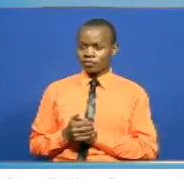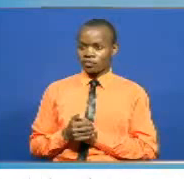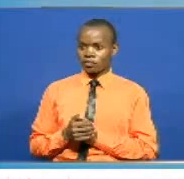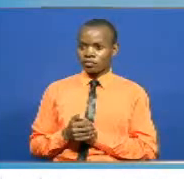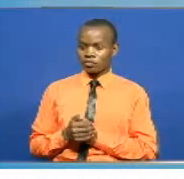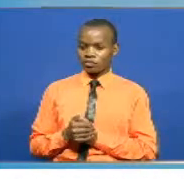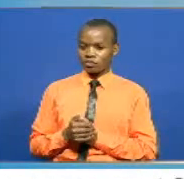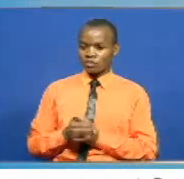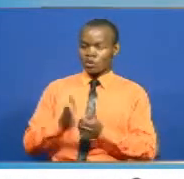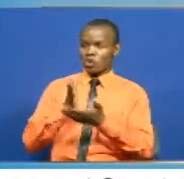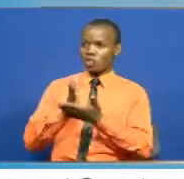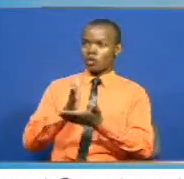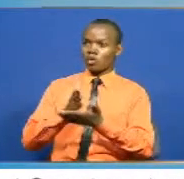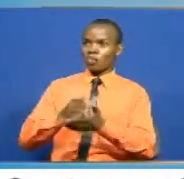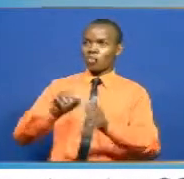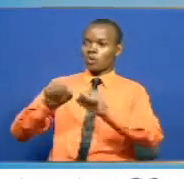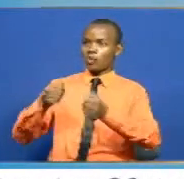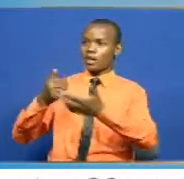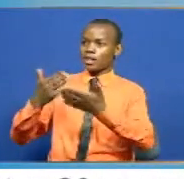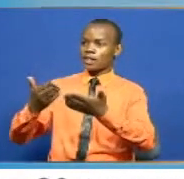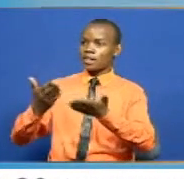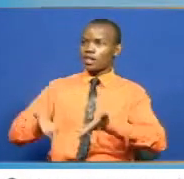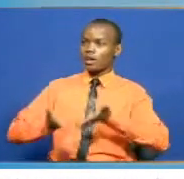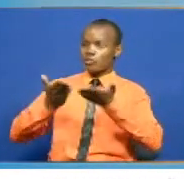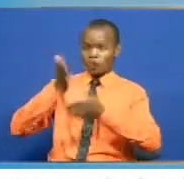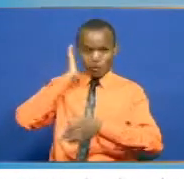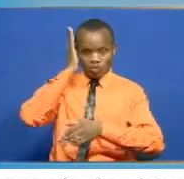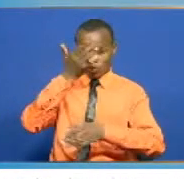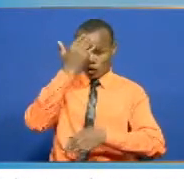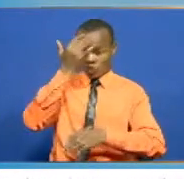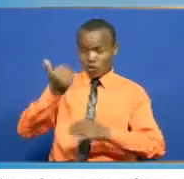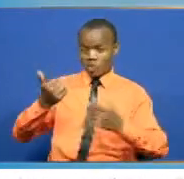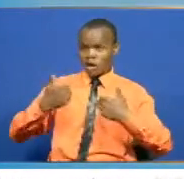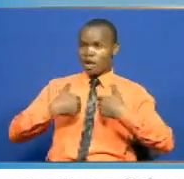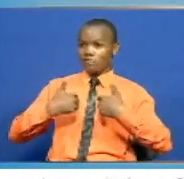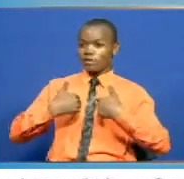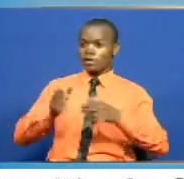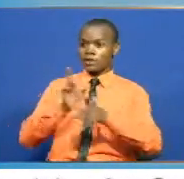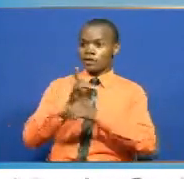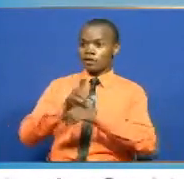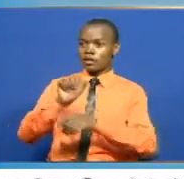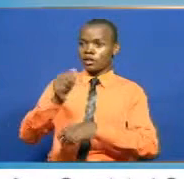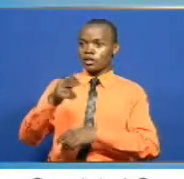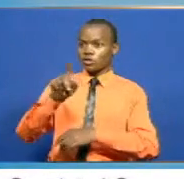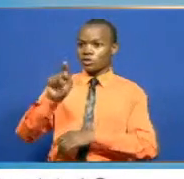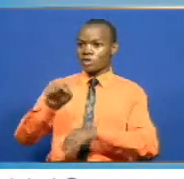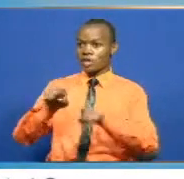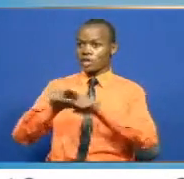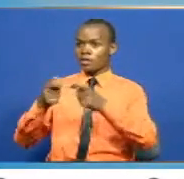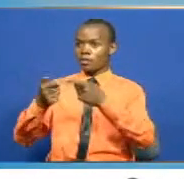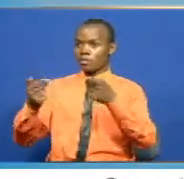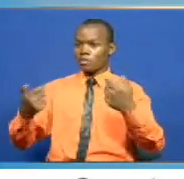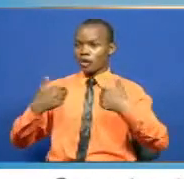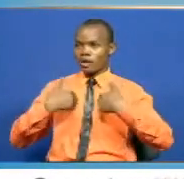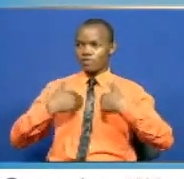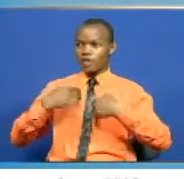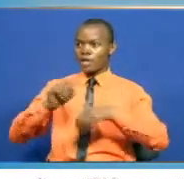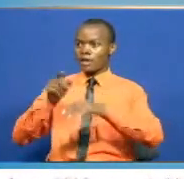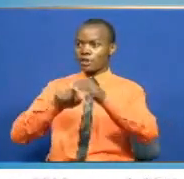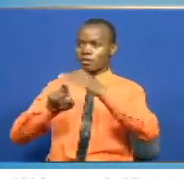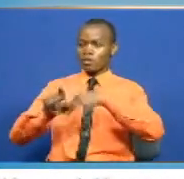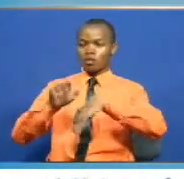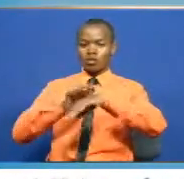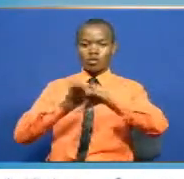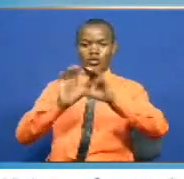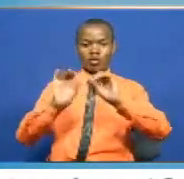short selection will improve because we are taking a lot of contested shots and are giving opponents a lot of uncontested shots.